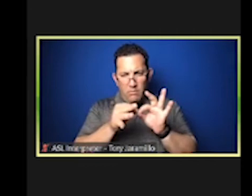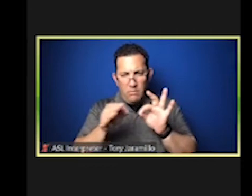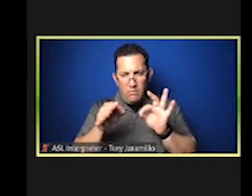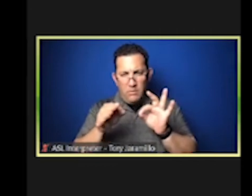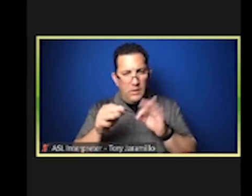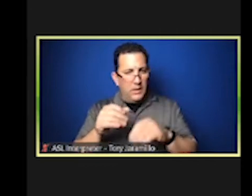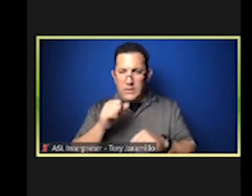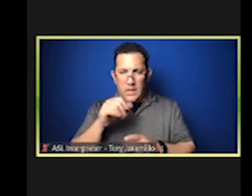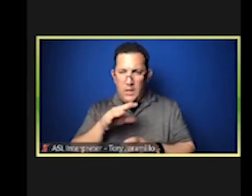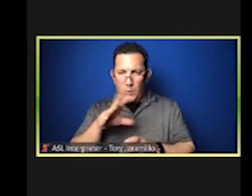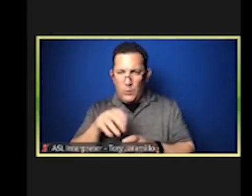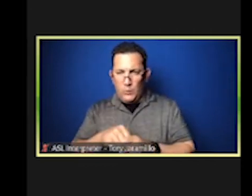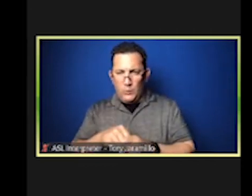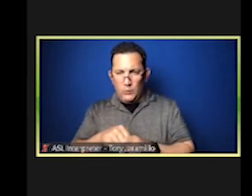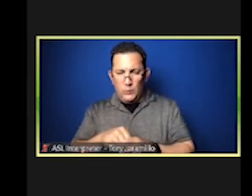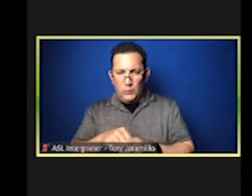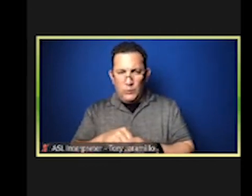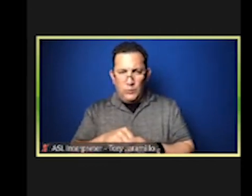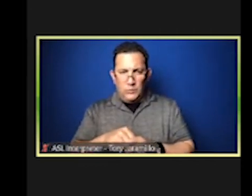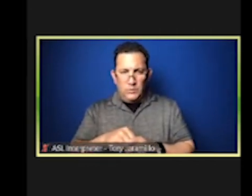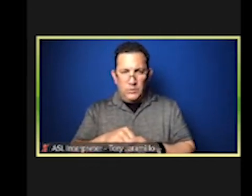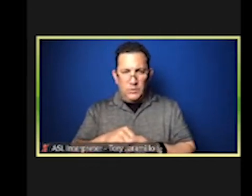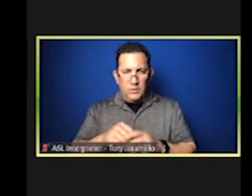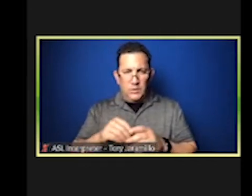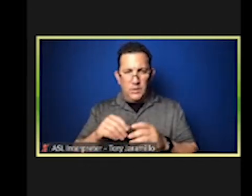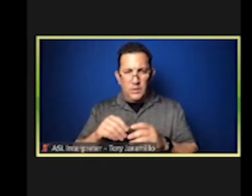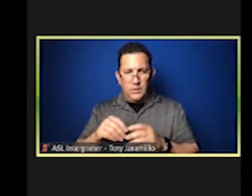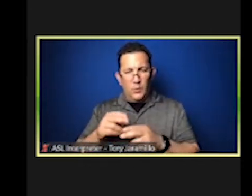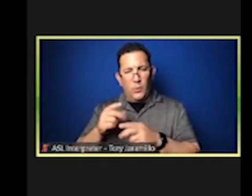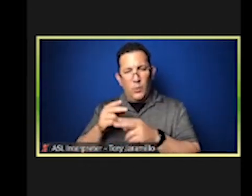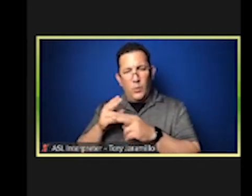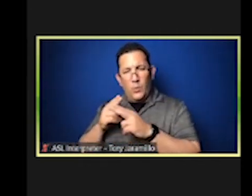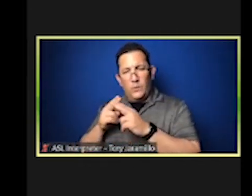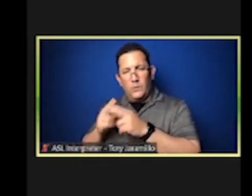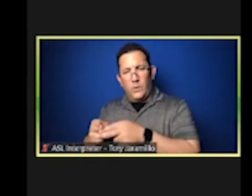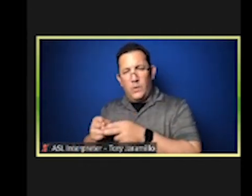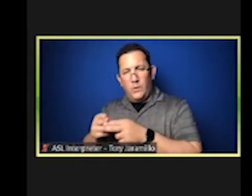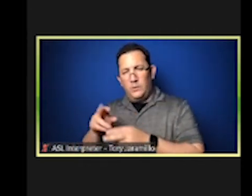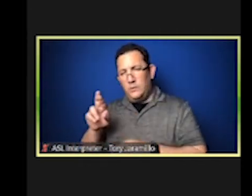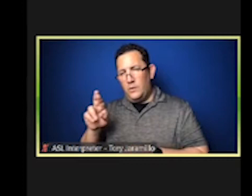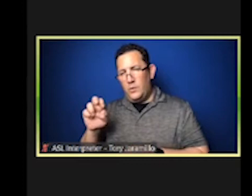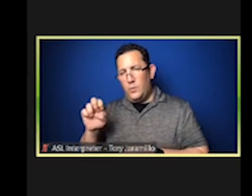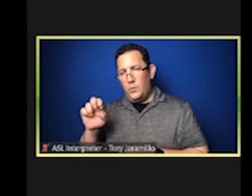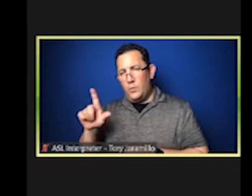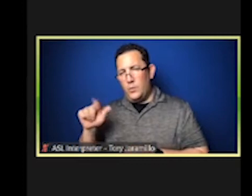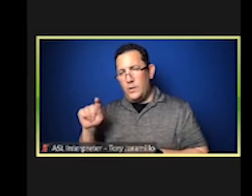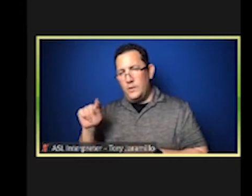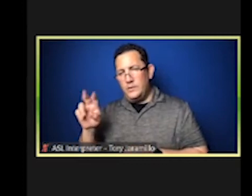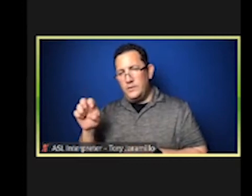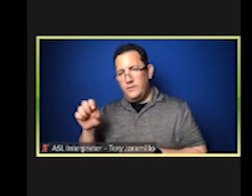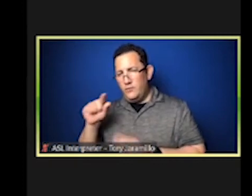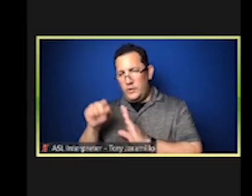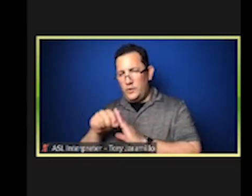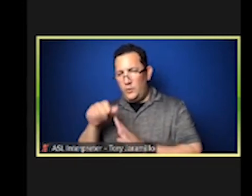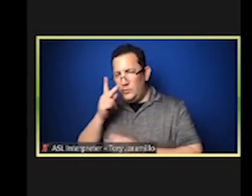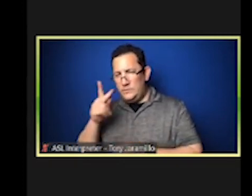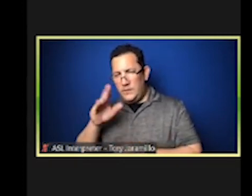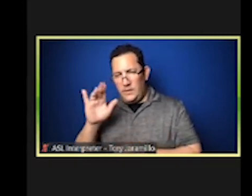not include this relative grade, so you won't see that at all. You also see the